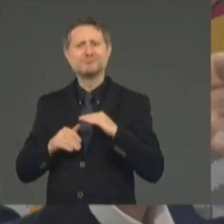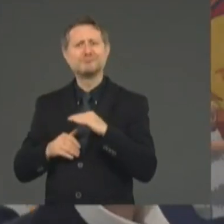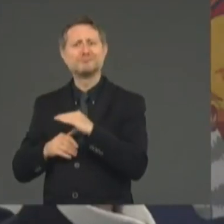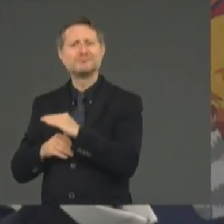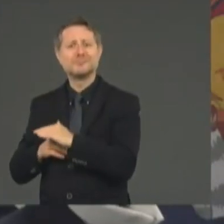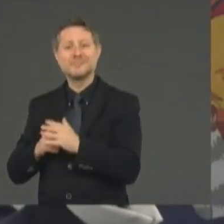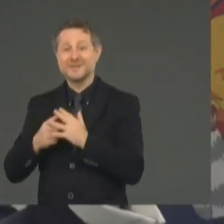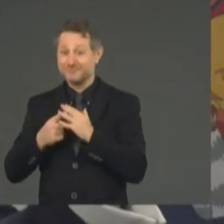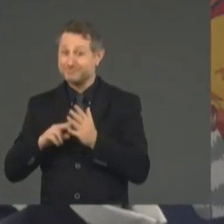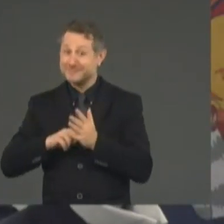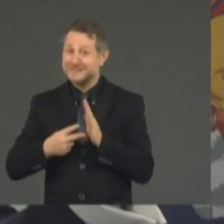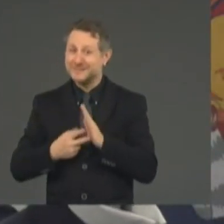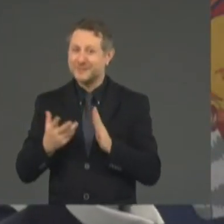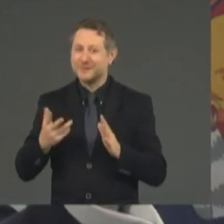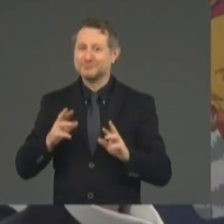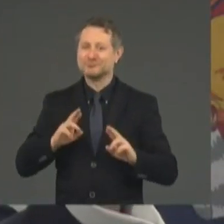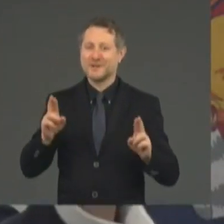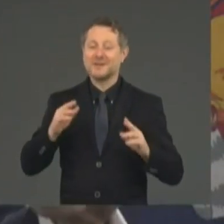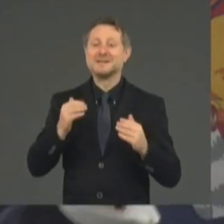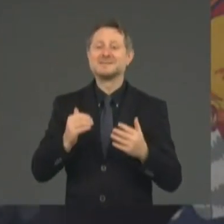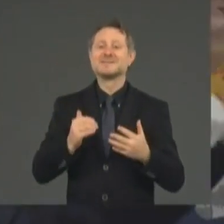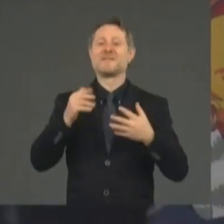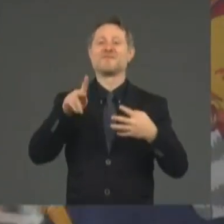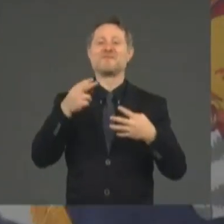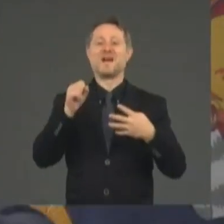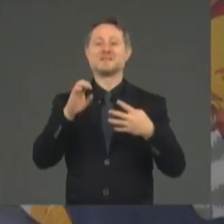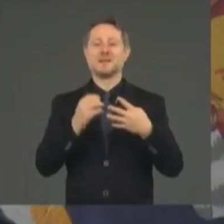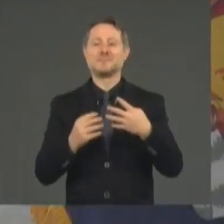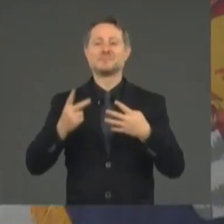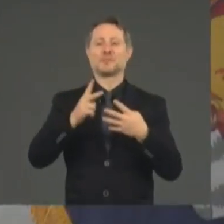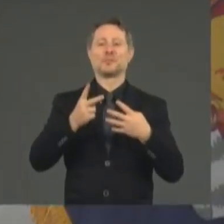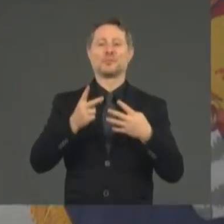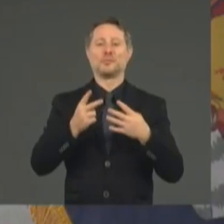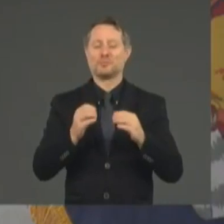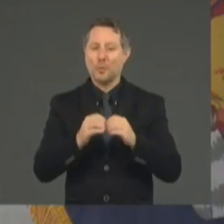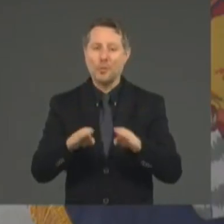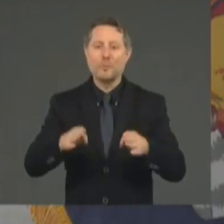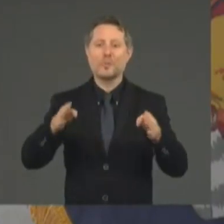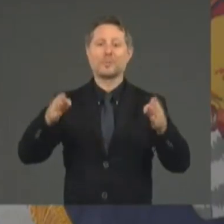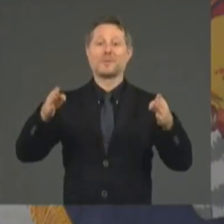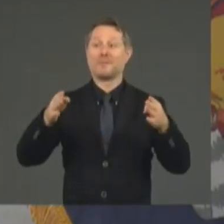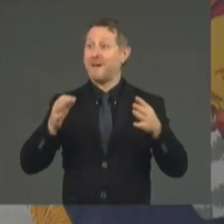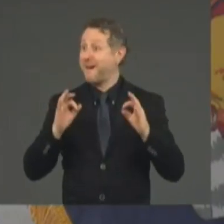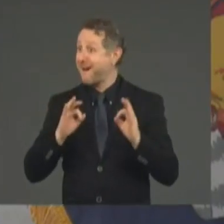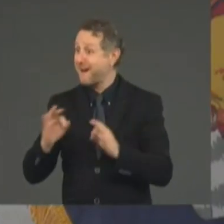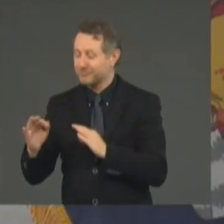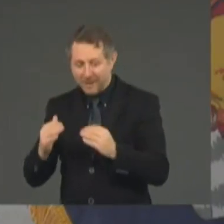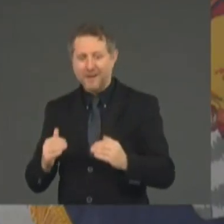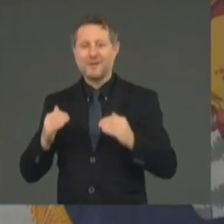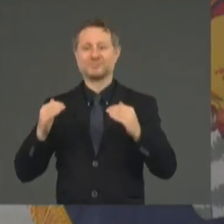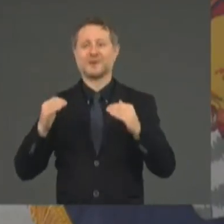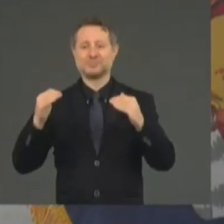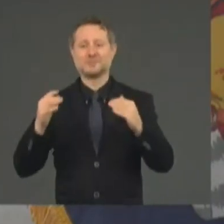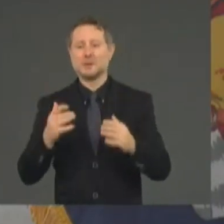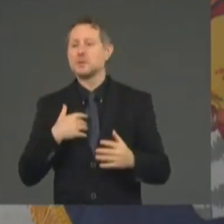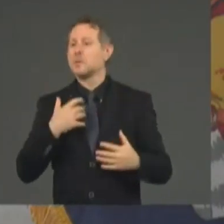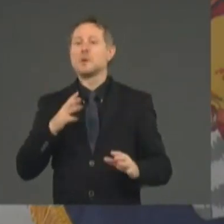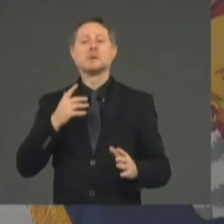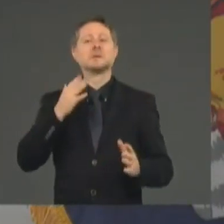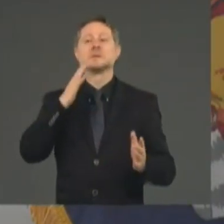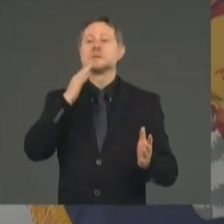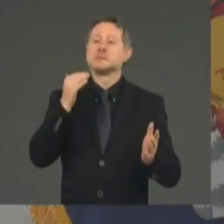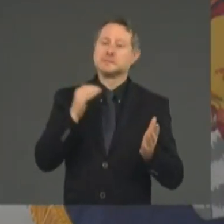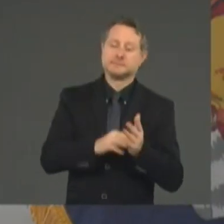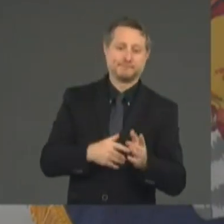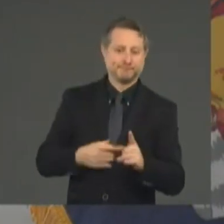say we can get a little more aggressive and increase the rate faster. But it's a pure,